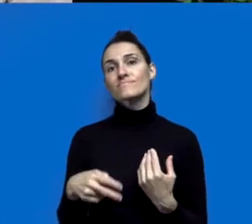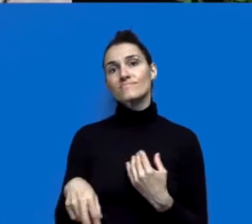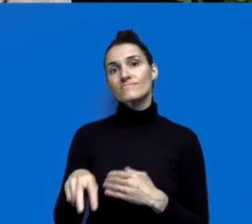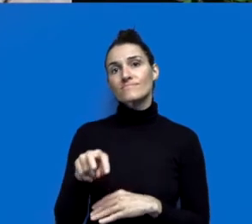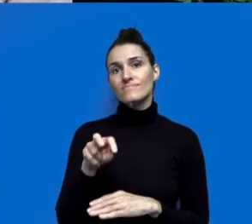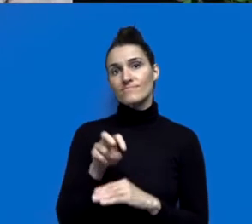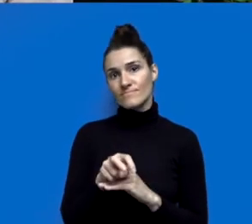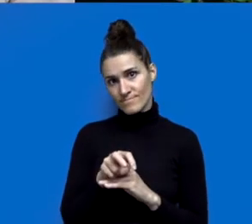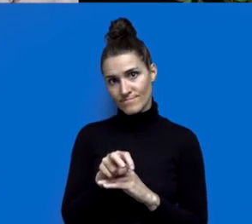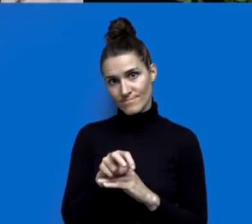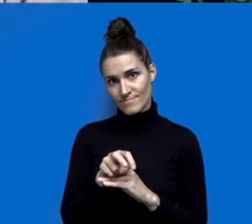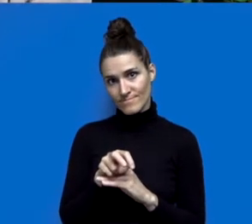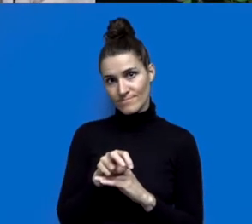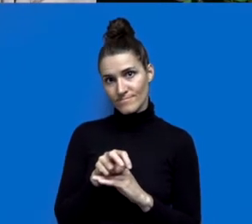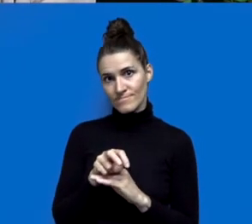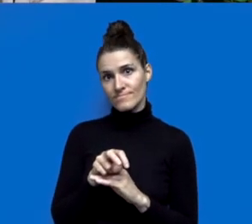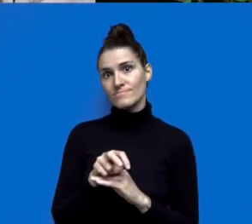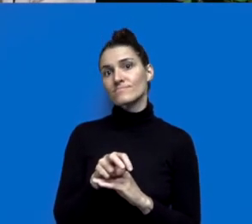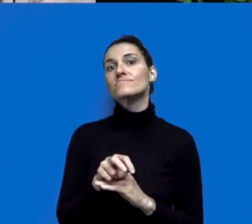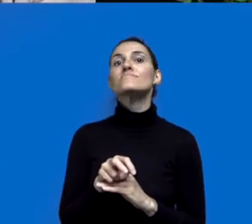And sit.